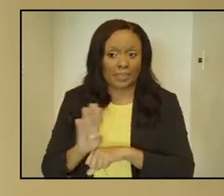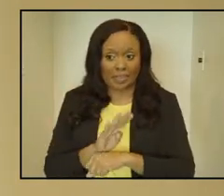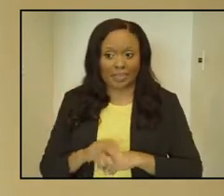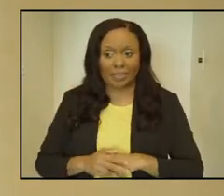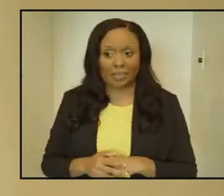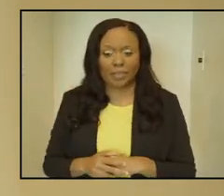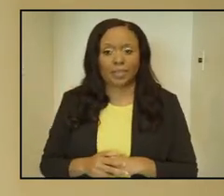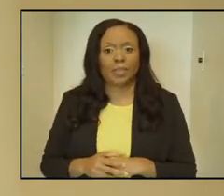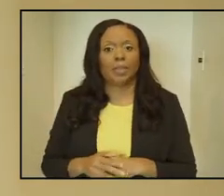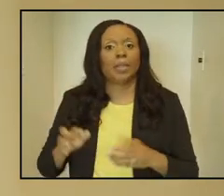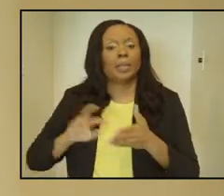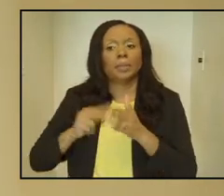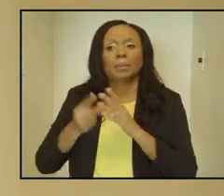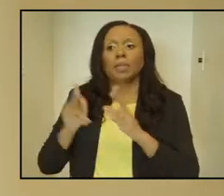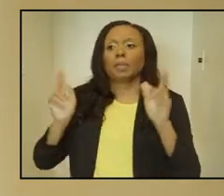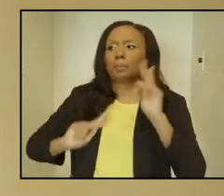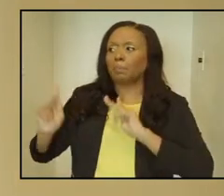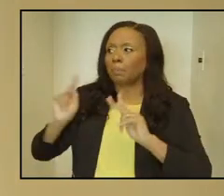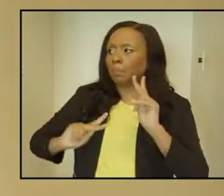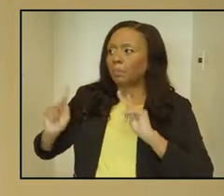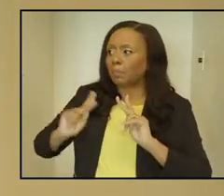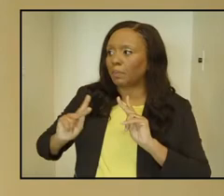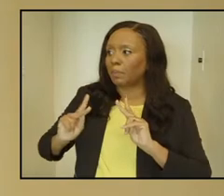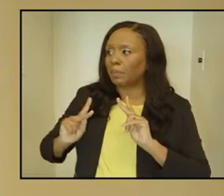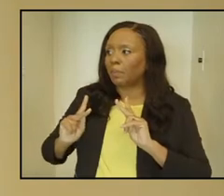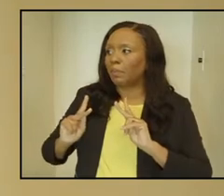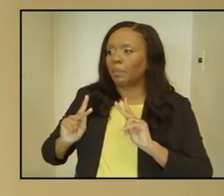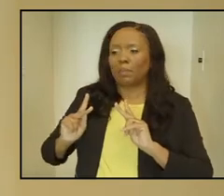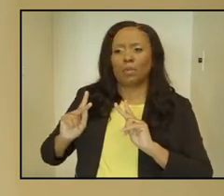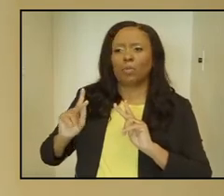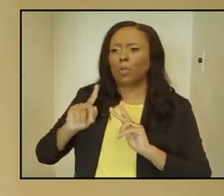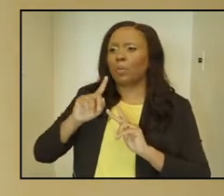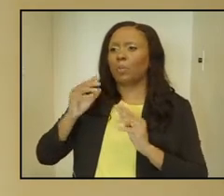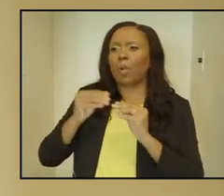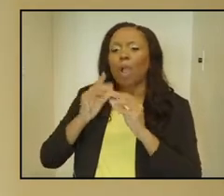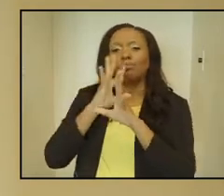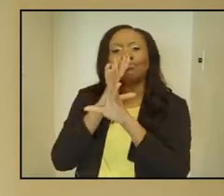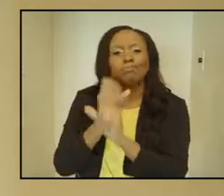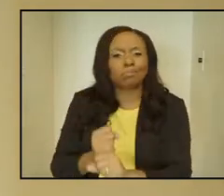Barbados's attractiveness. Not that I don't think you're beautiful now.